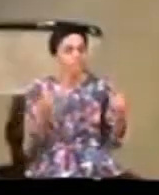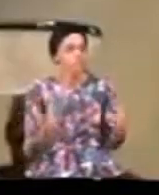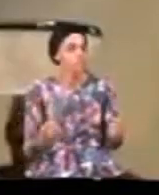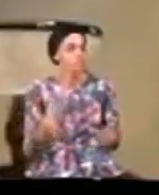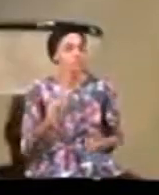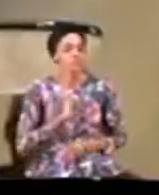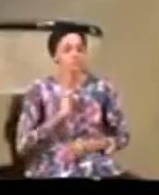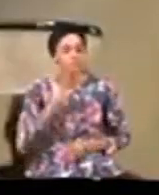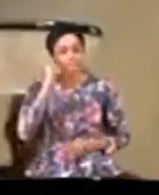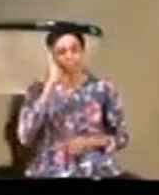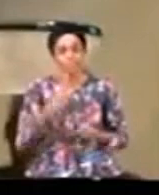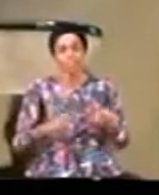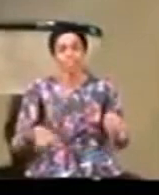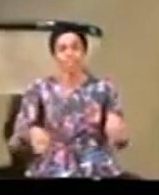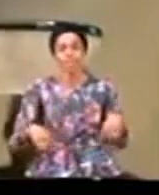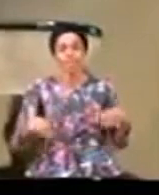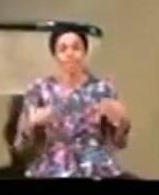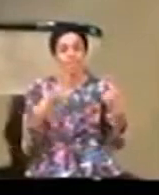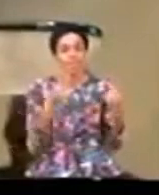Will you go?